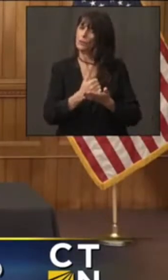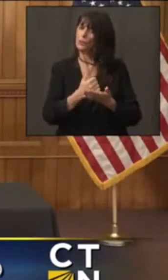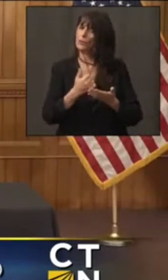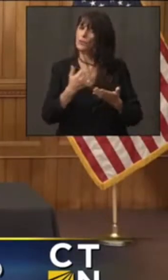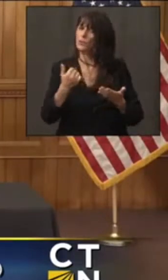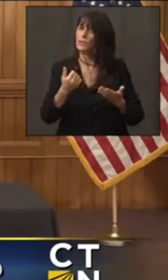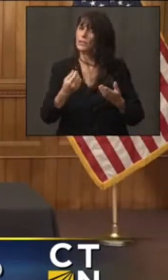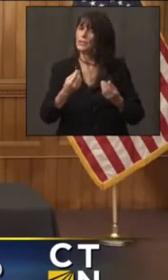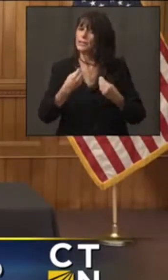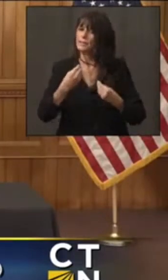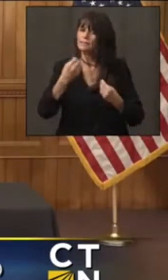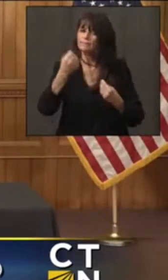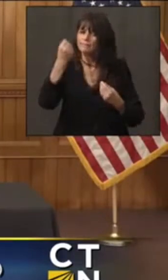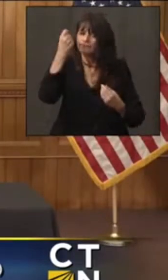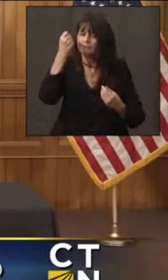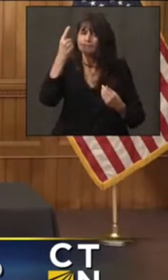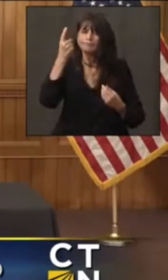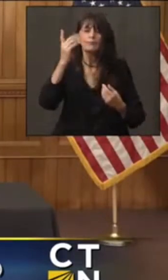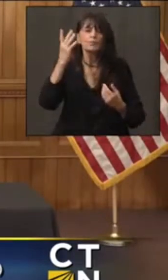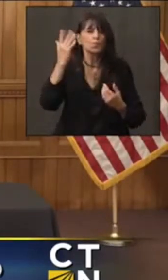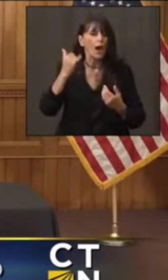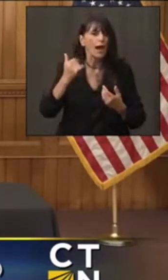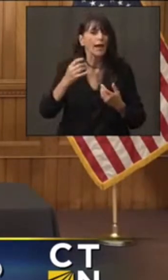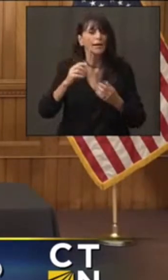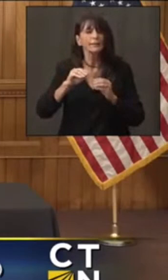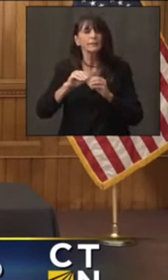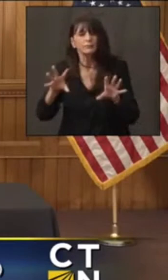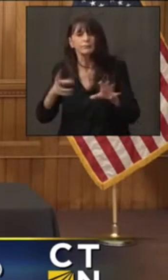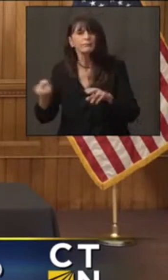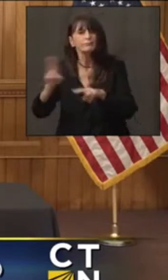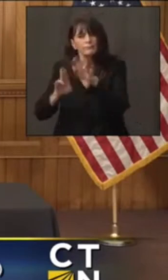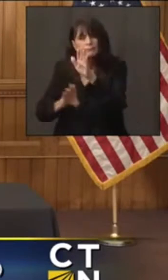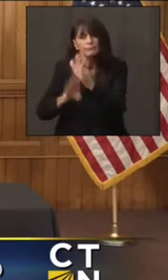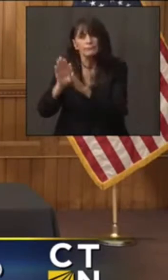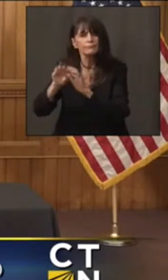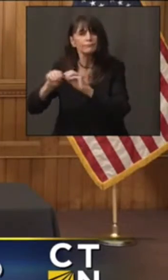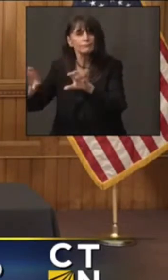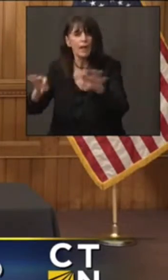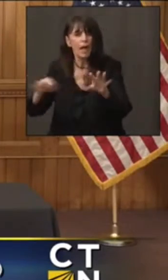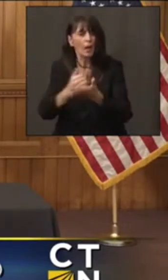of these outbreaks, or at least this increase in cases?